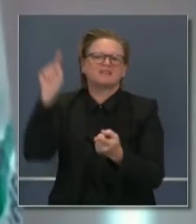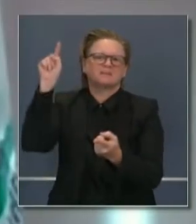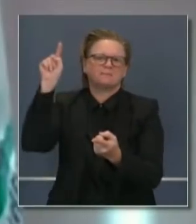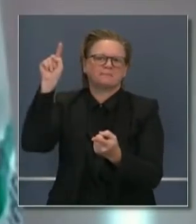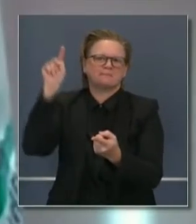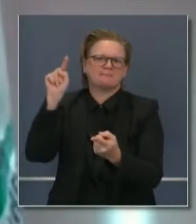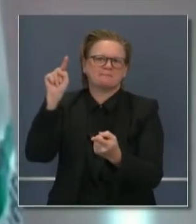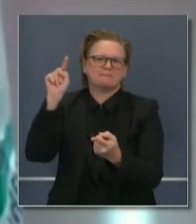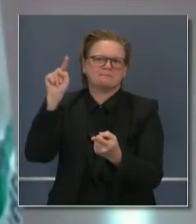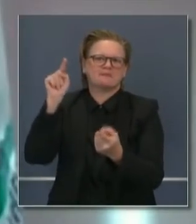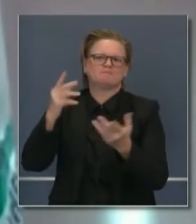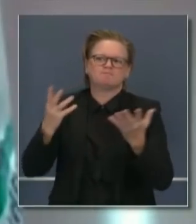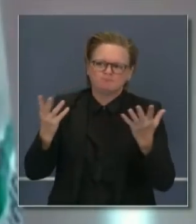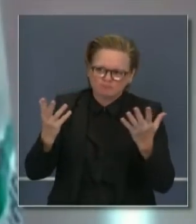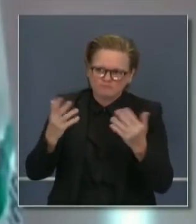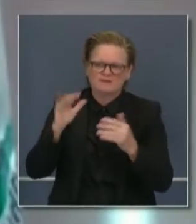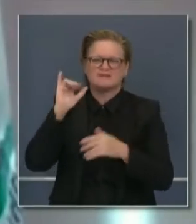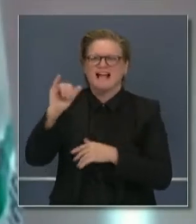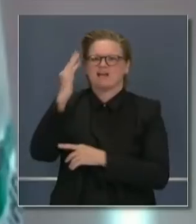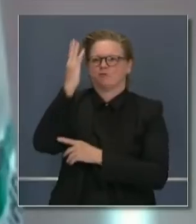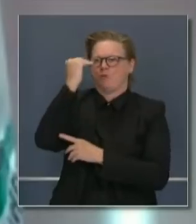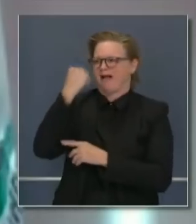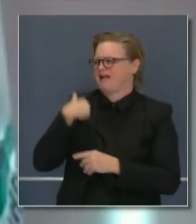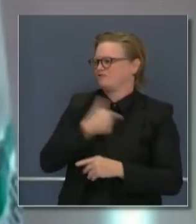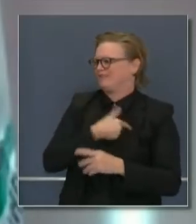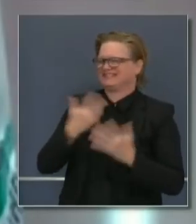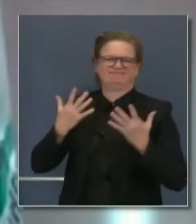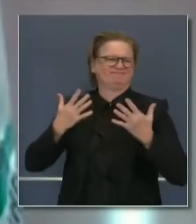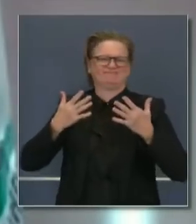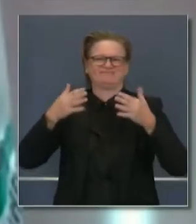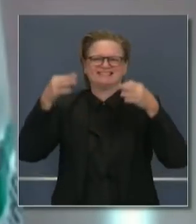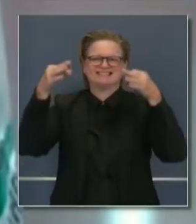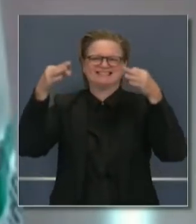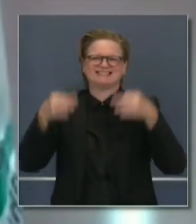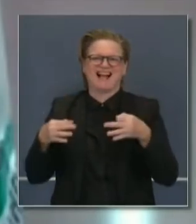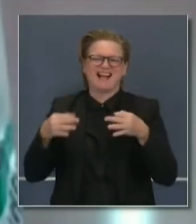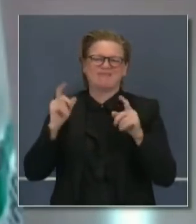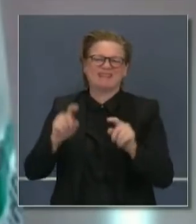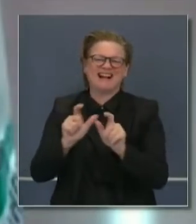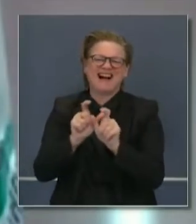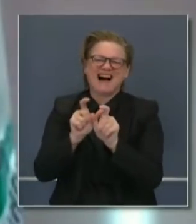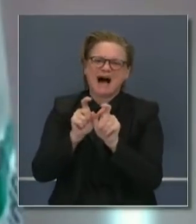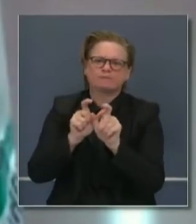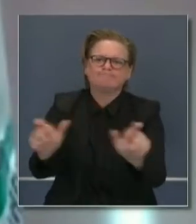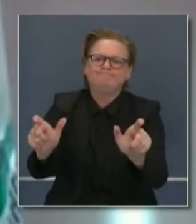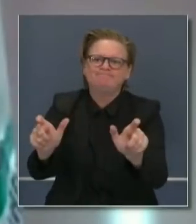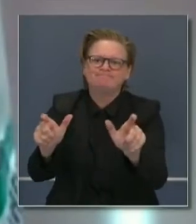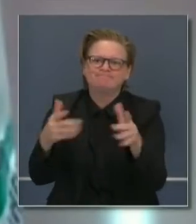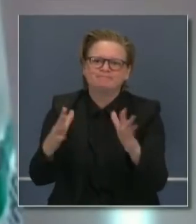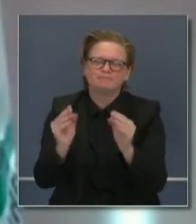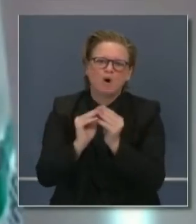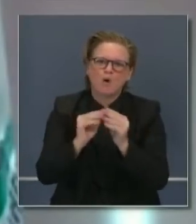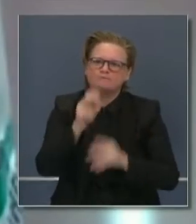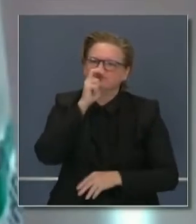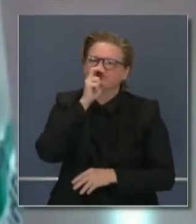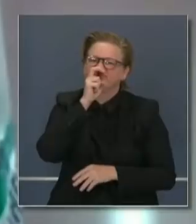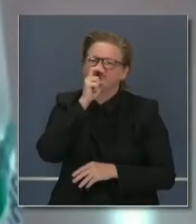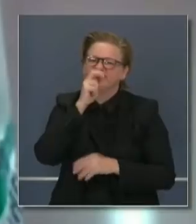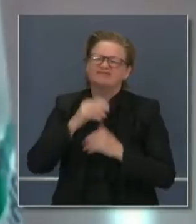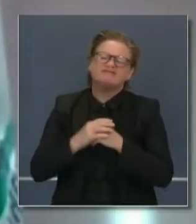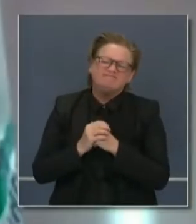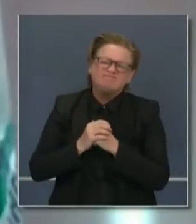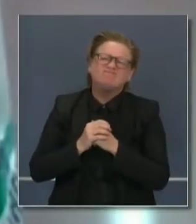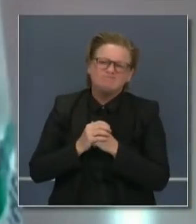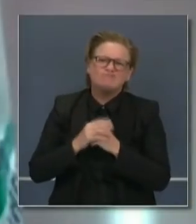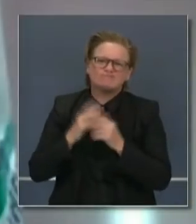we need to make sure that we take all the actions we can to make sure that reduced mixing is what we achieve.